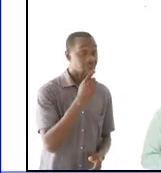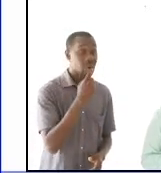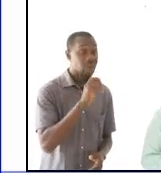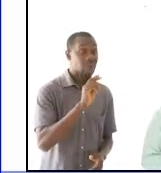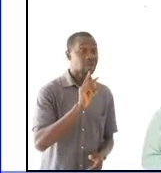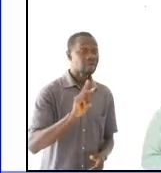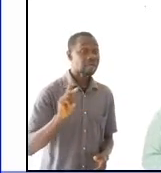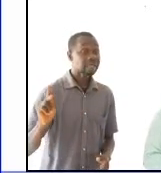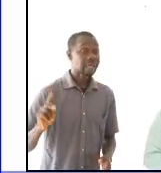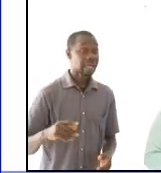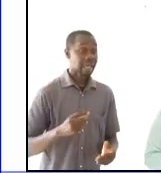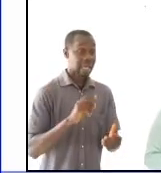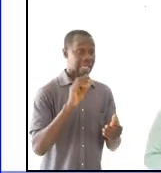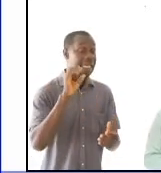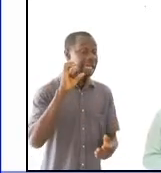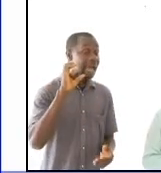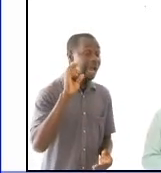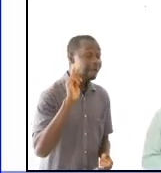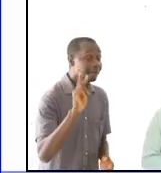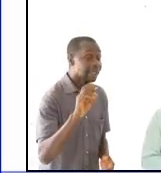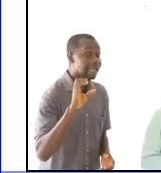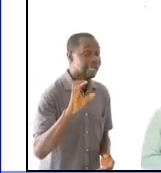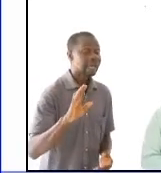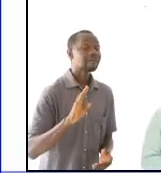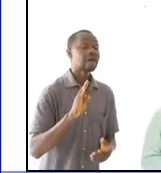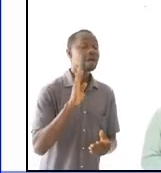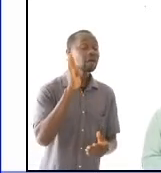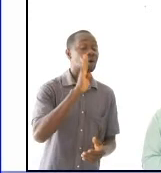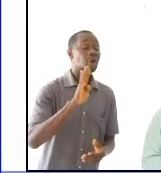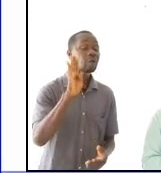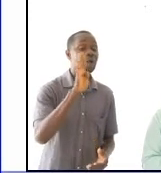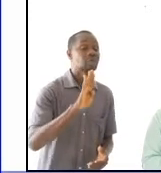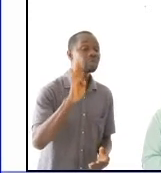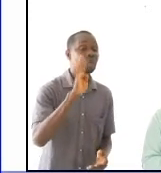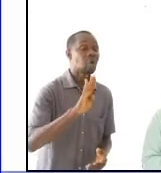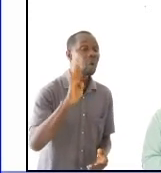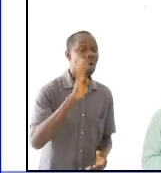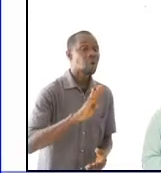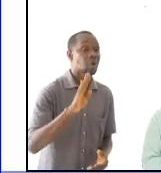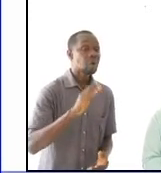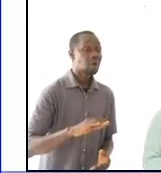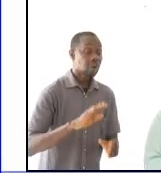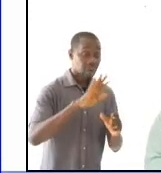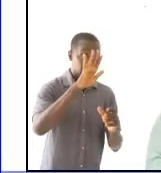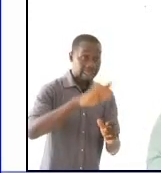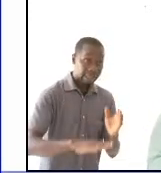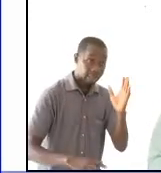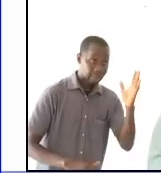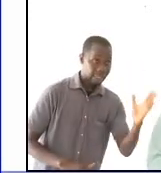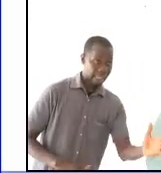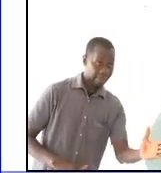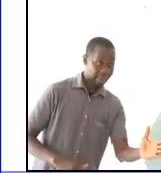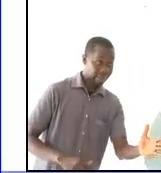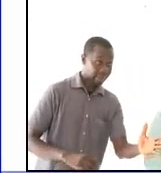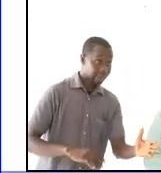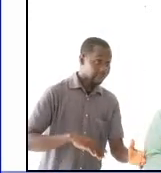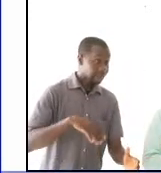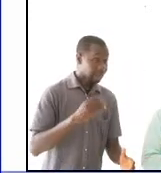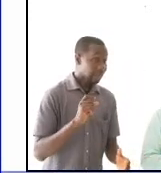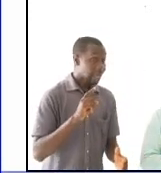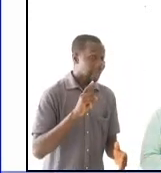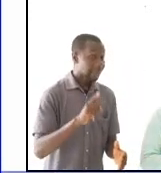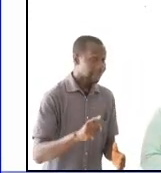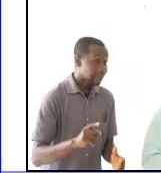vessels there, and the vena cava colored blue, and on the screen it's on the left. And then